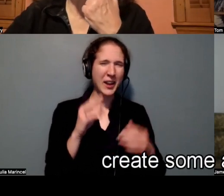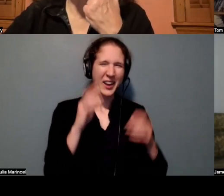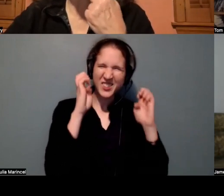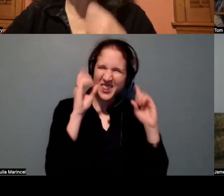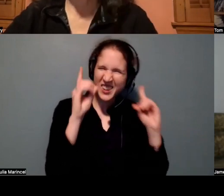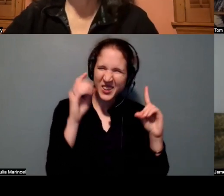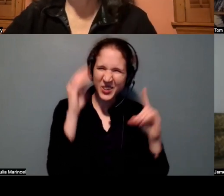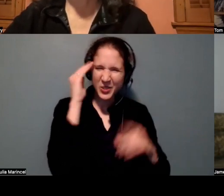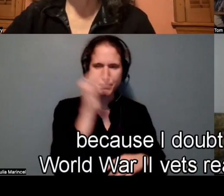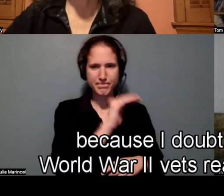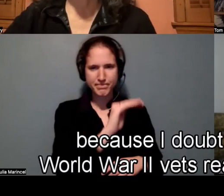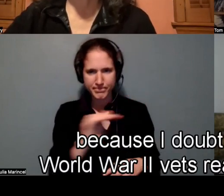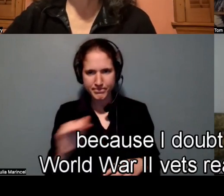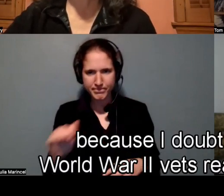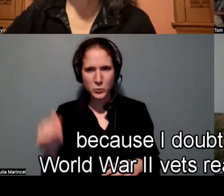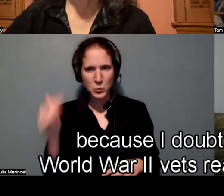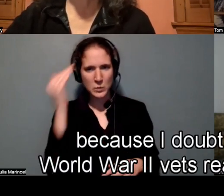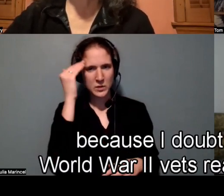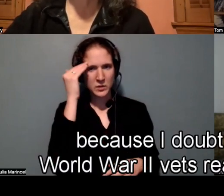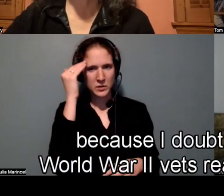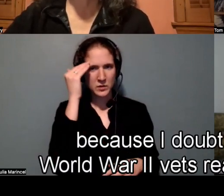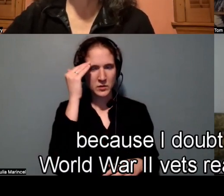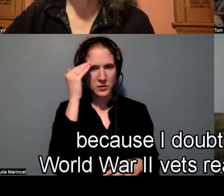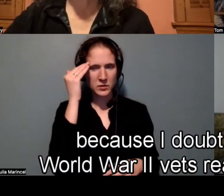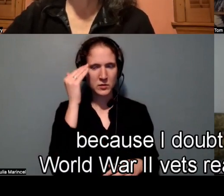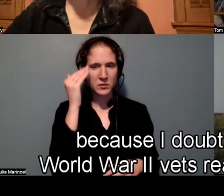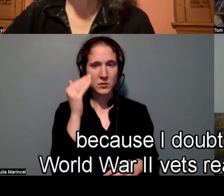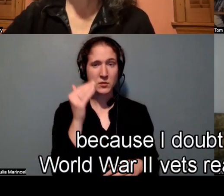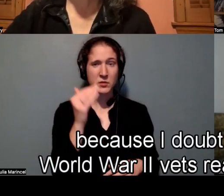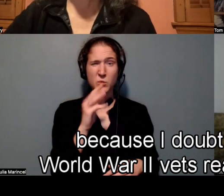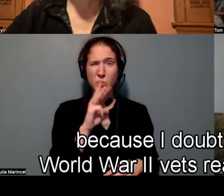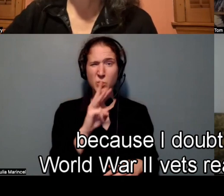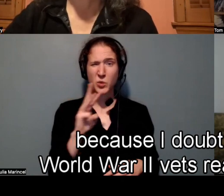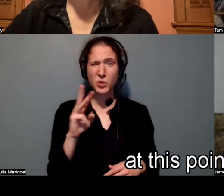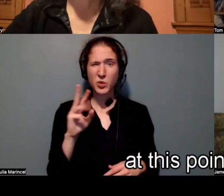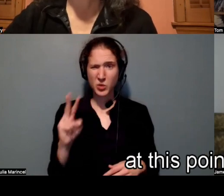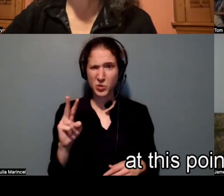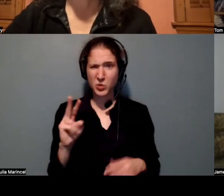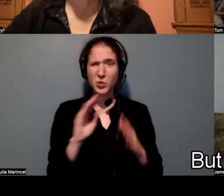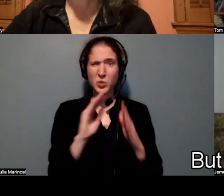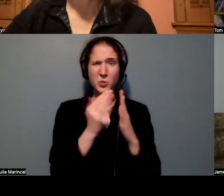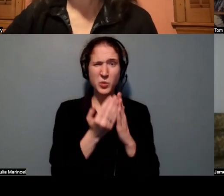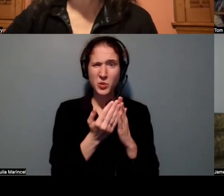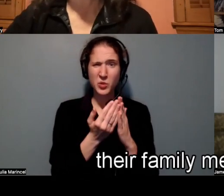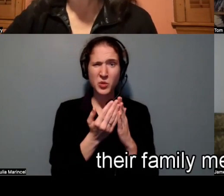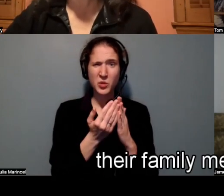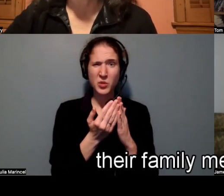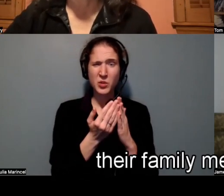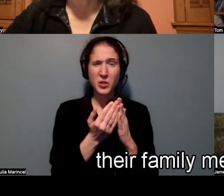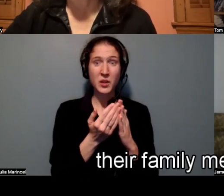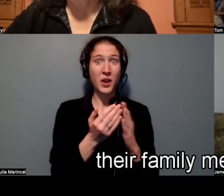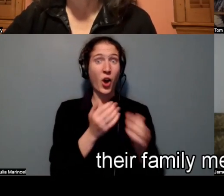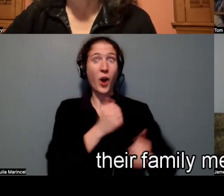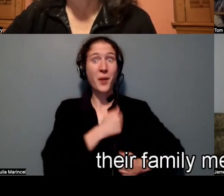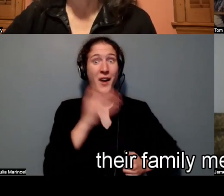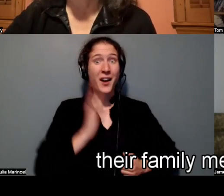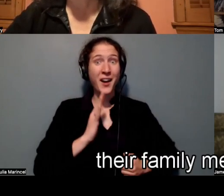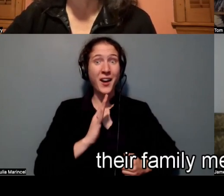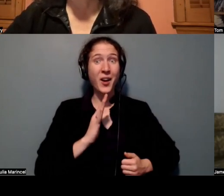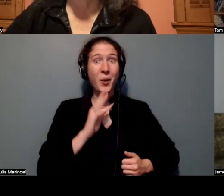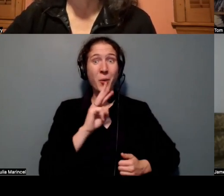awareness, because I doubt there's many World War II vets reading these books at this point in time. But if their No. family members